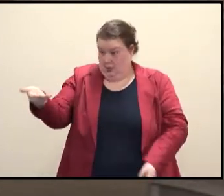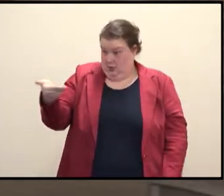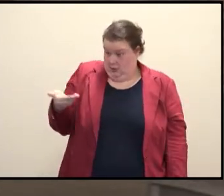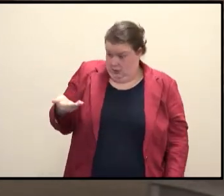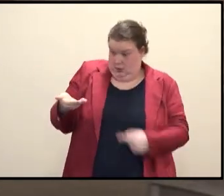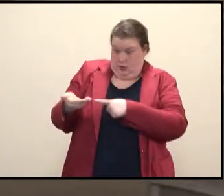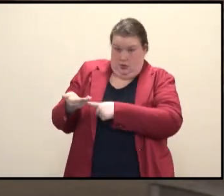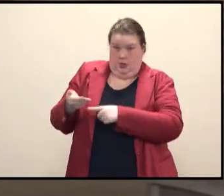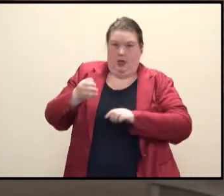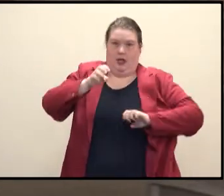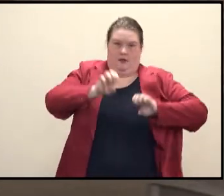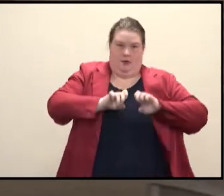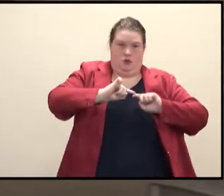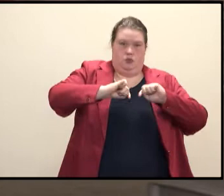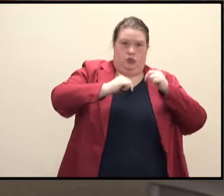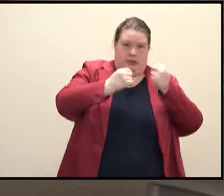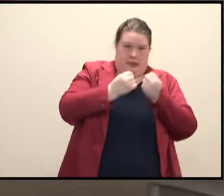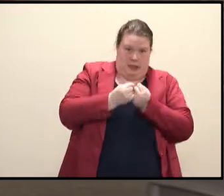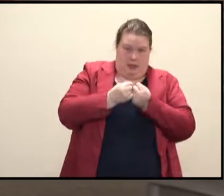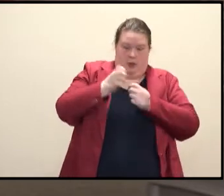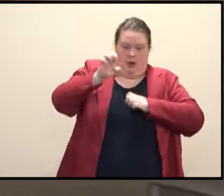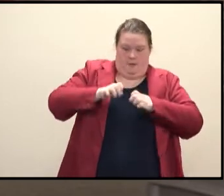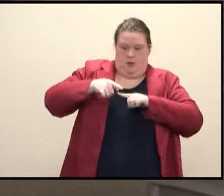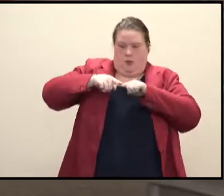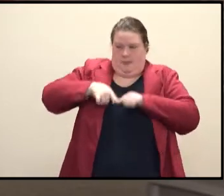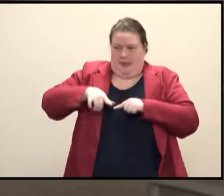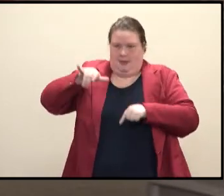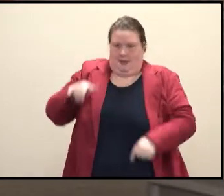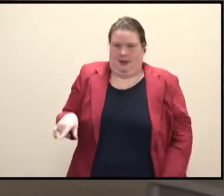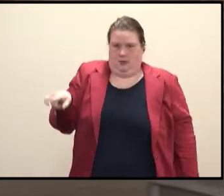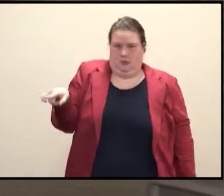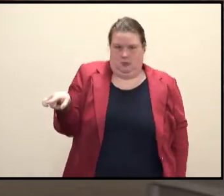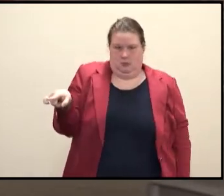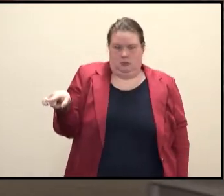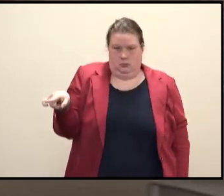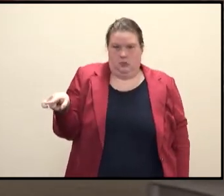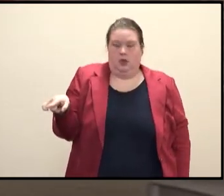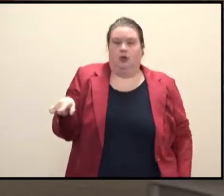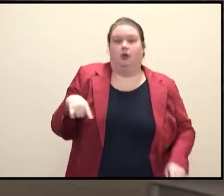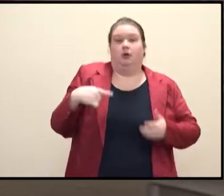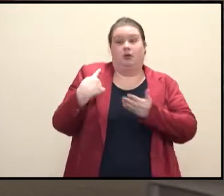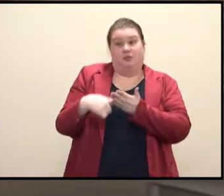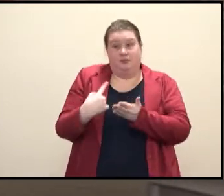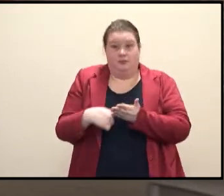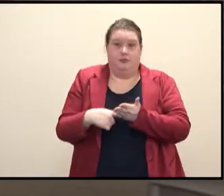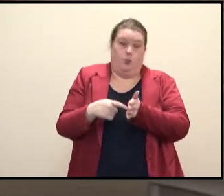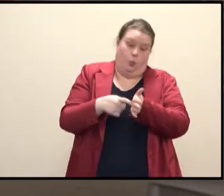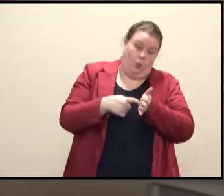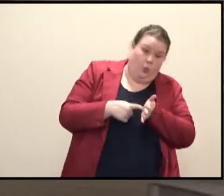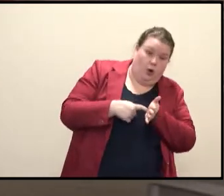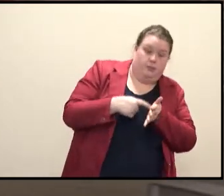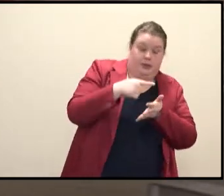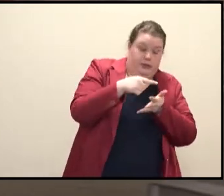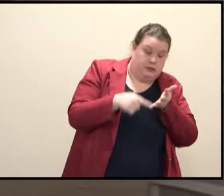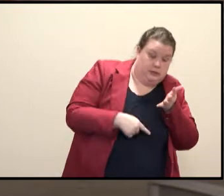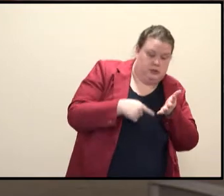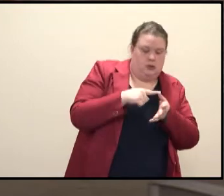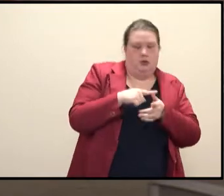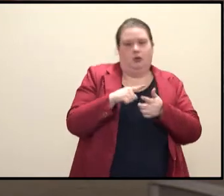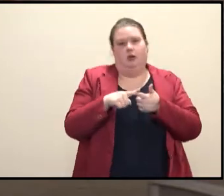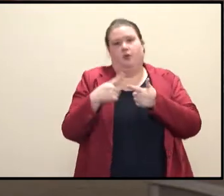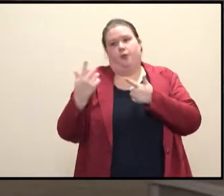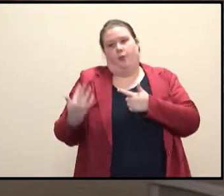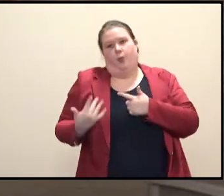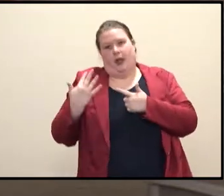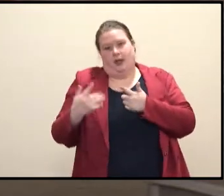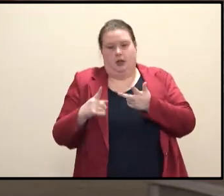what the evaluation team would base their evaluation on. We discussed the criteria and the weighting and what the district was looking for in each